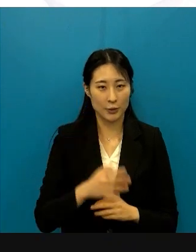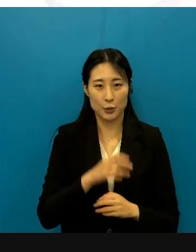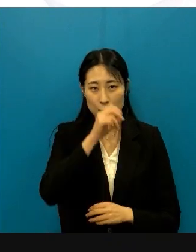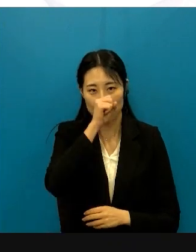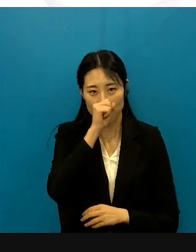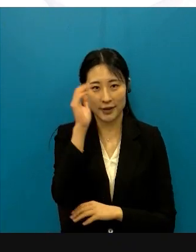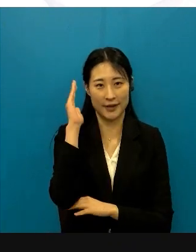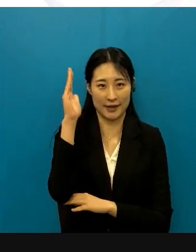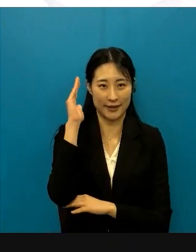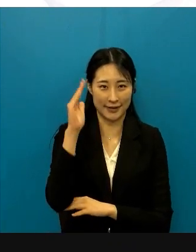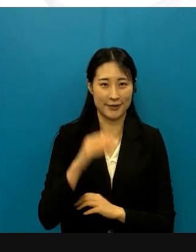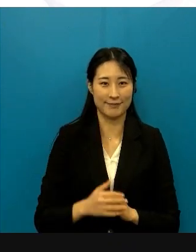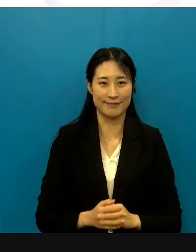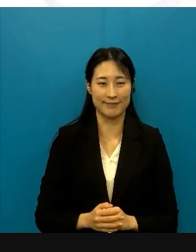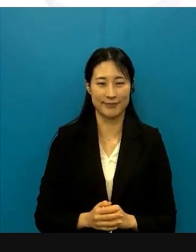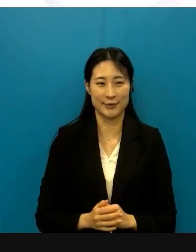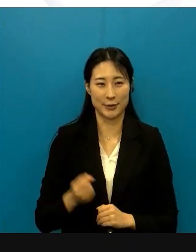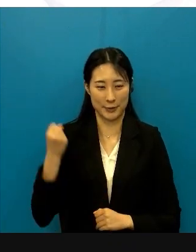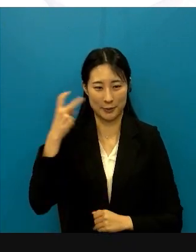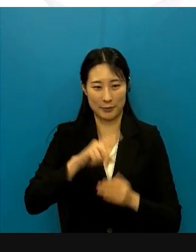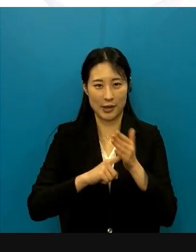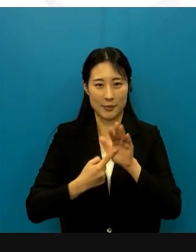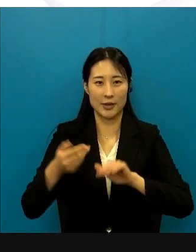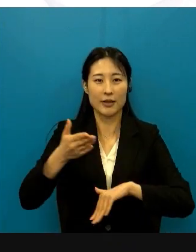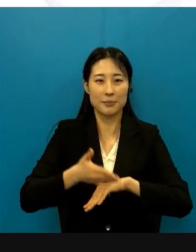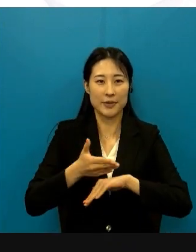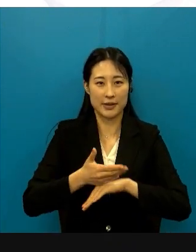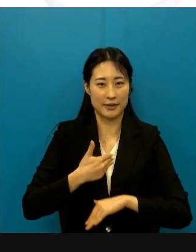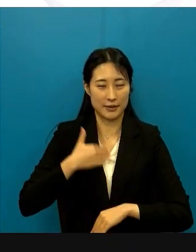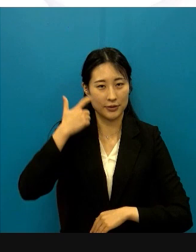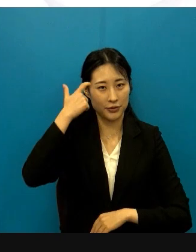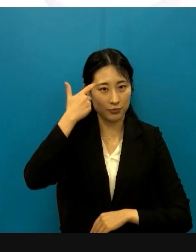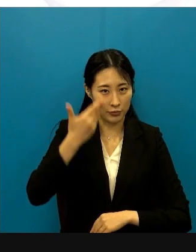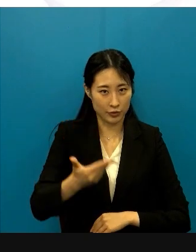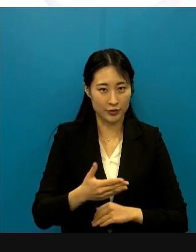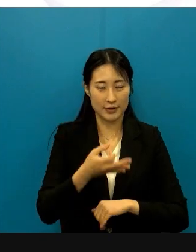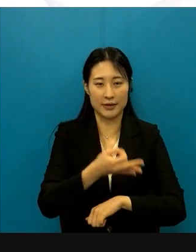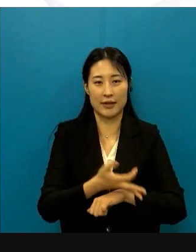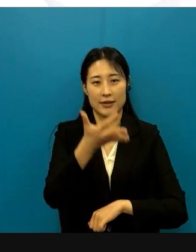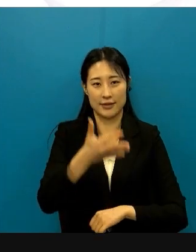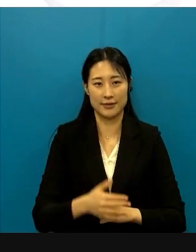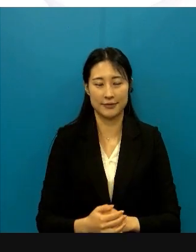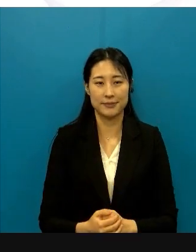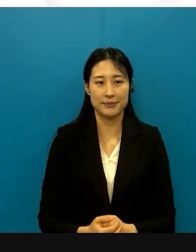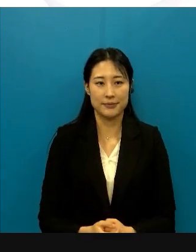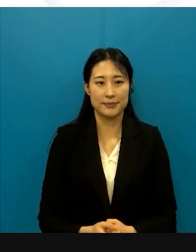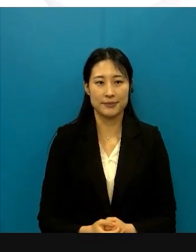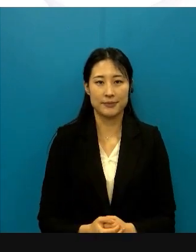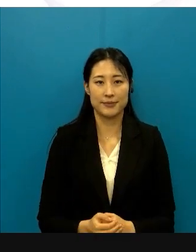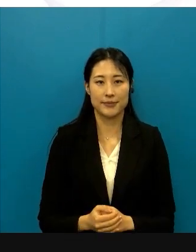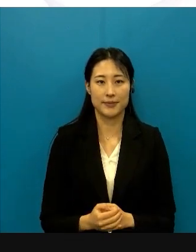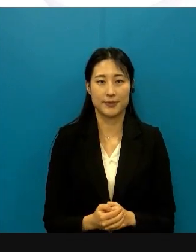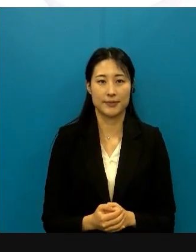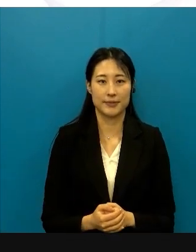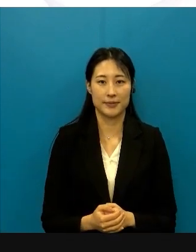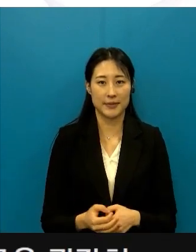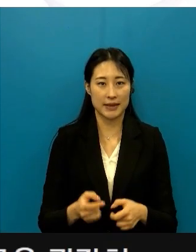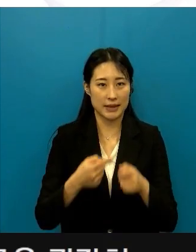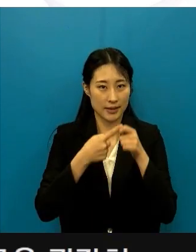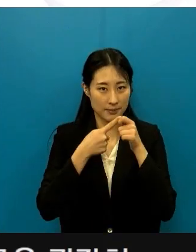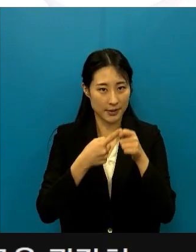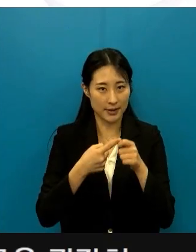presentation. My questions are quite simple. My first question is, there are many criticisms or worries